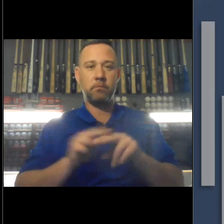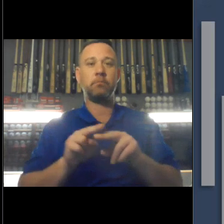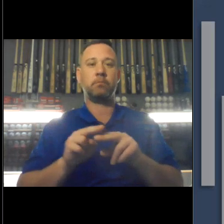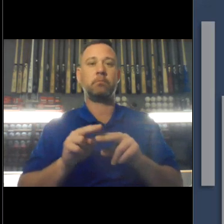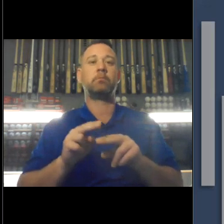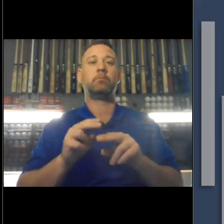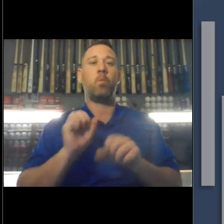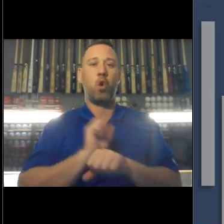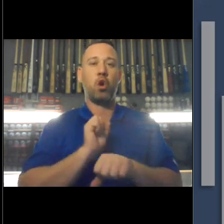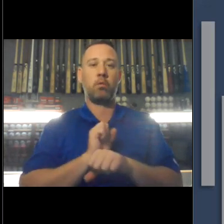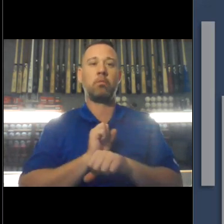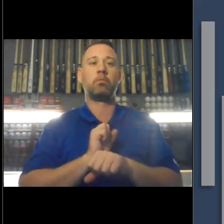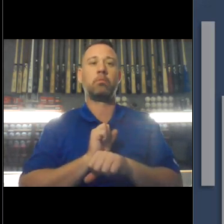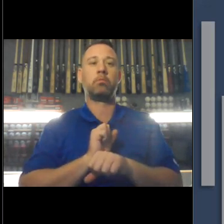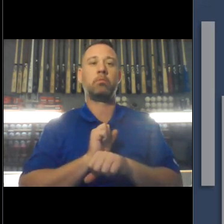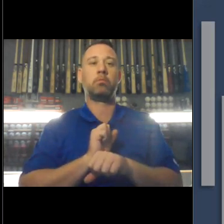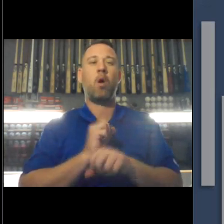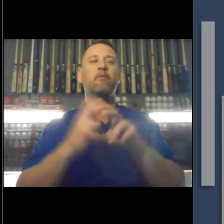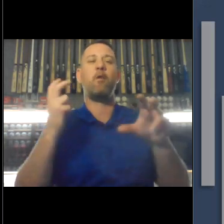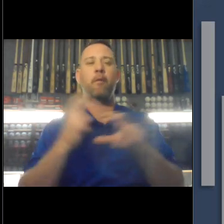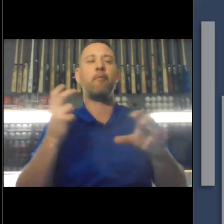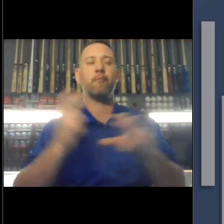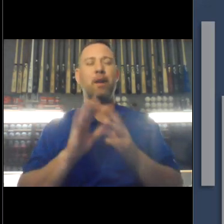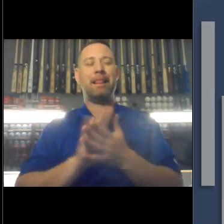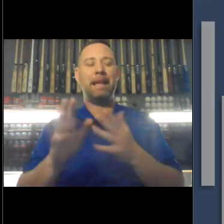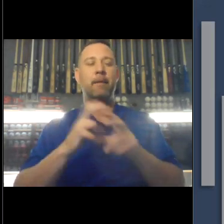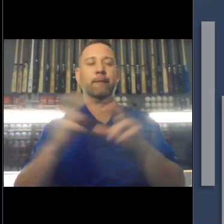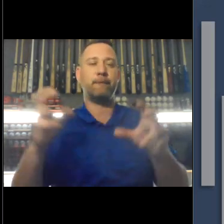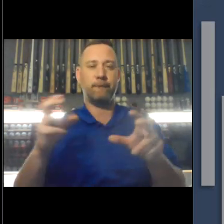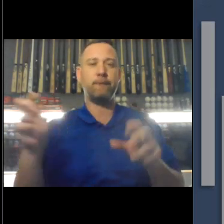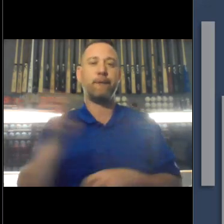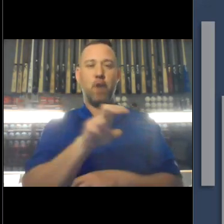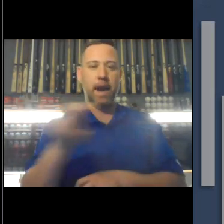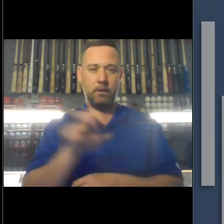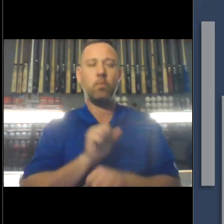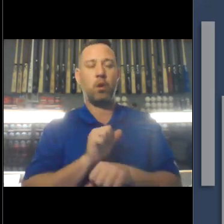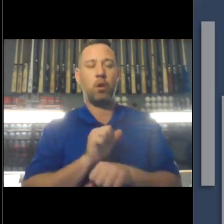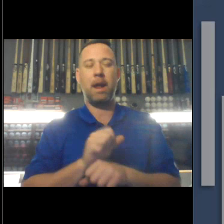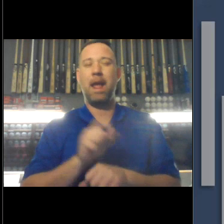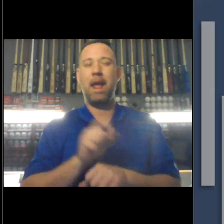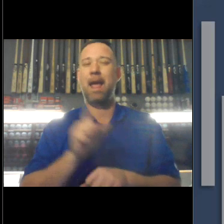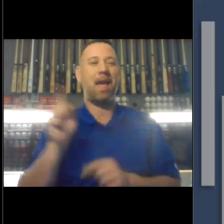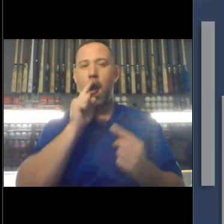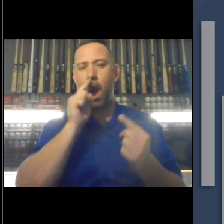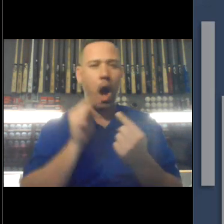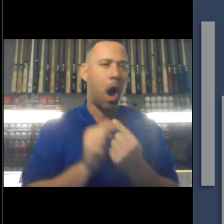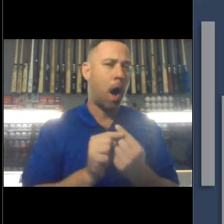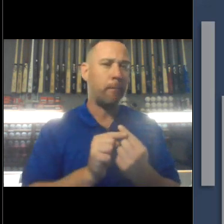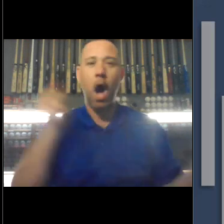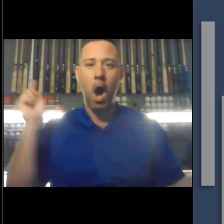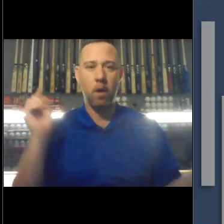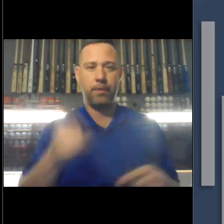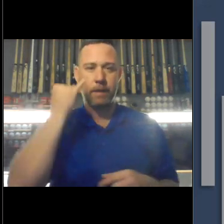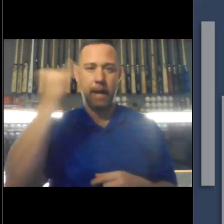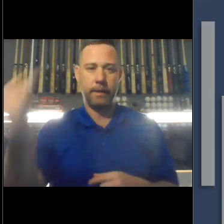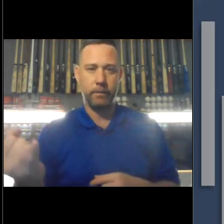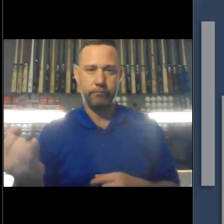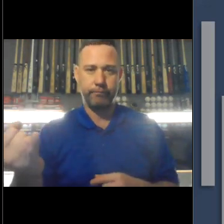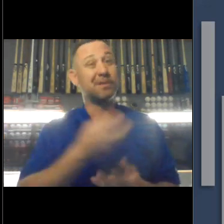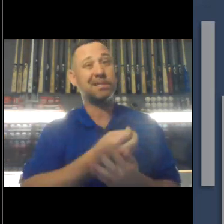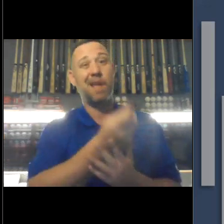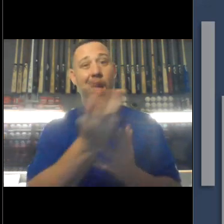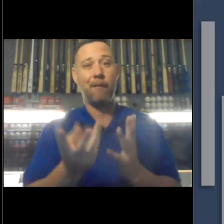the larger companies about this, and they really, really, really oppose this idea for several reasons. So I think that, and